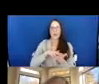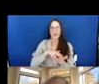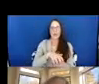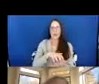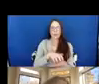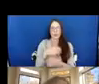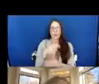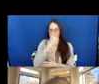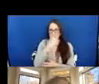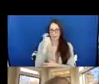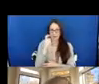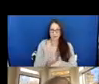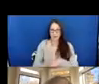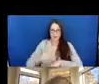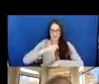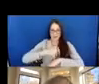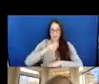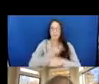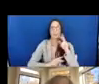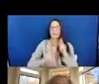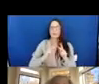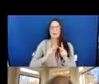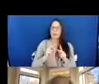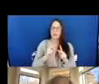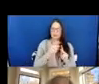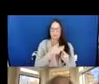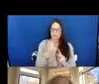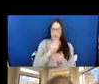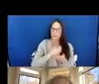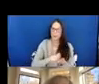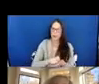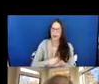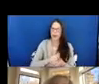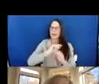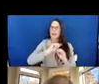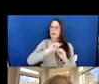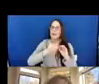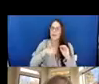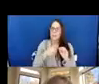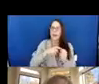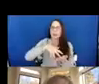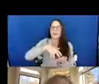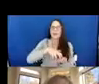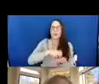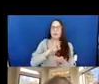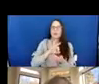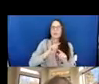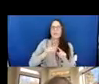at the time people were writing about the vulnerabilities of various groups.